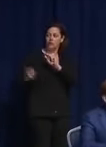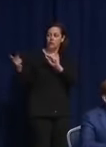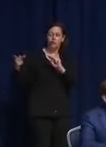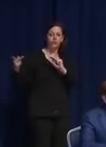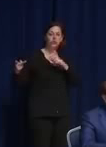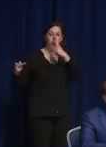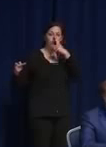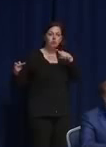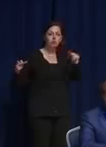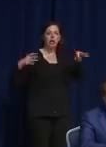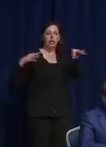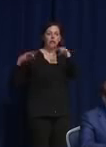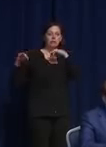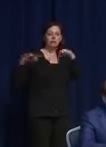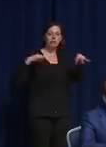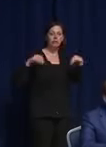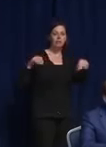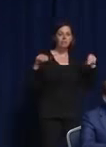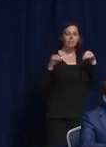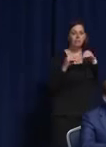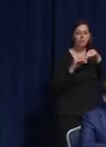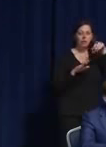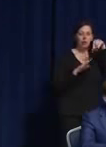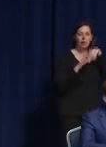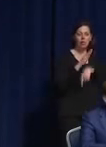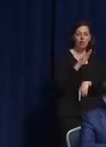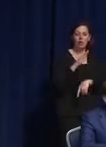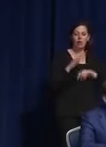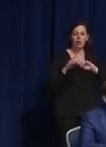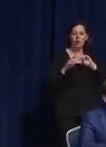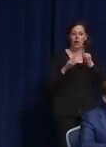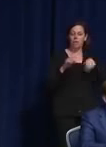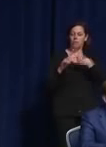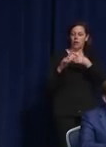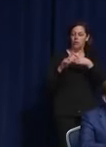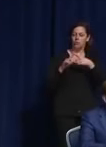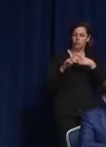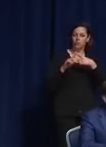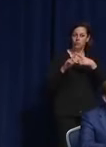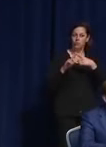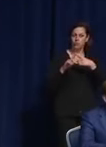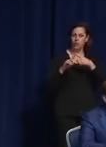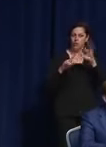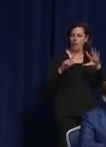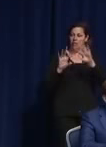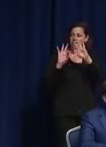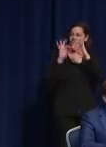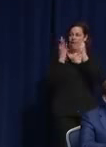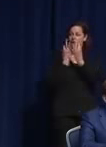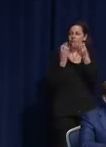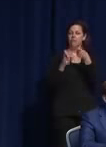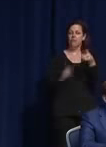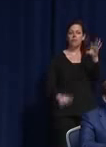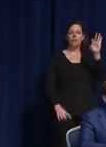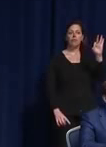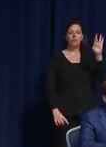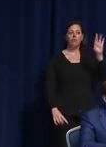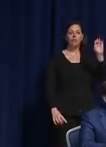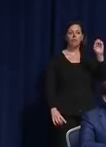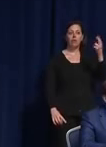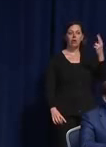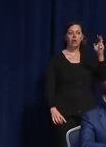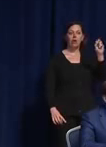into, please, a little bit more about the family from Freehold as